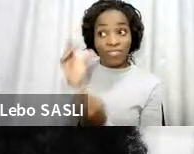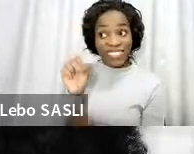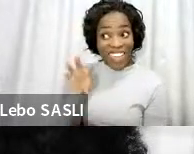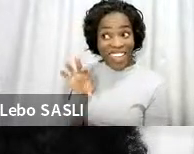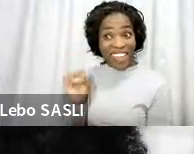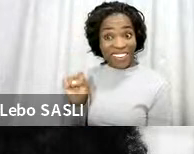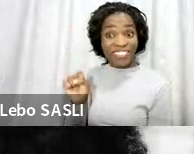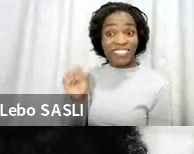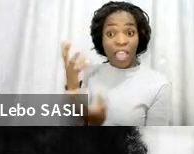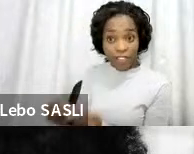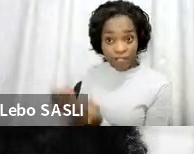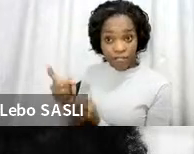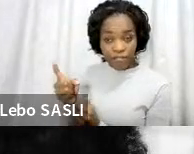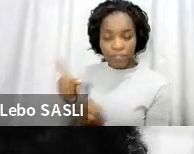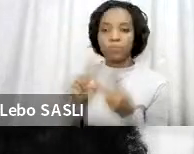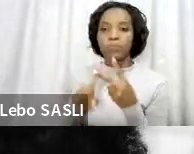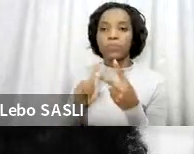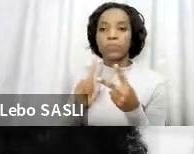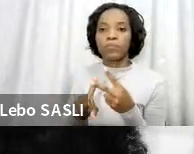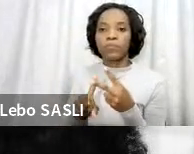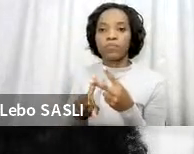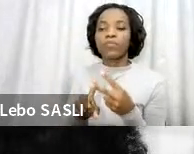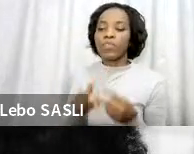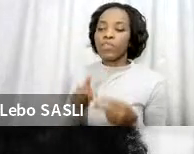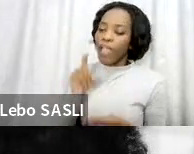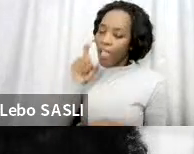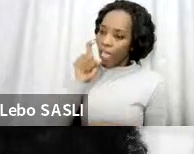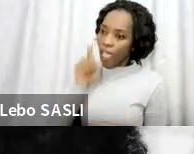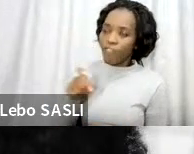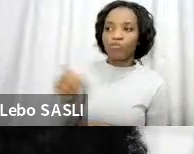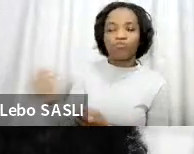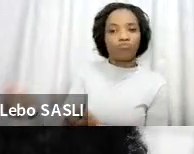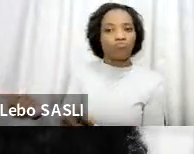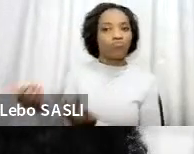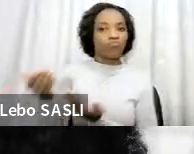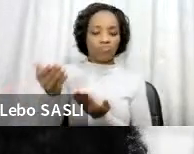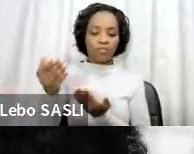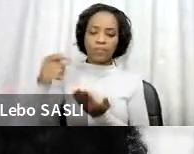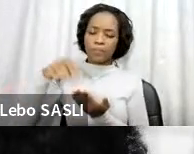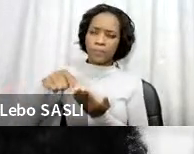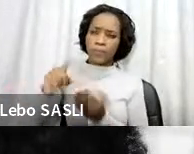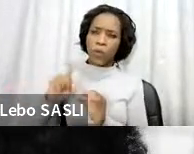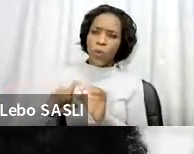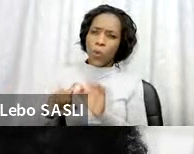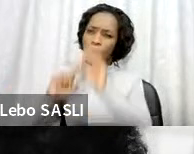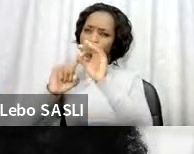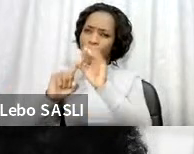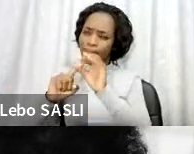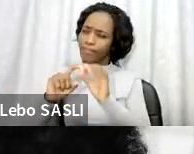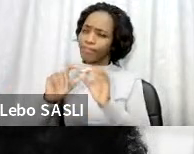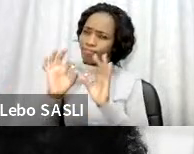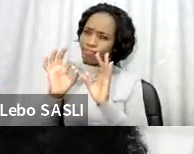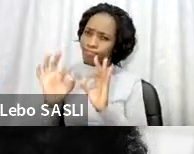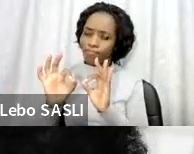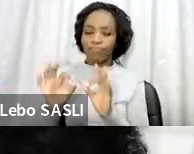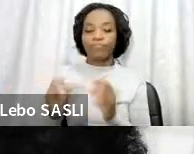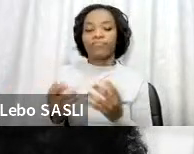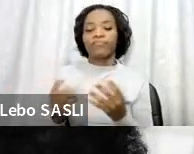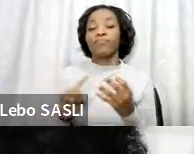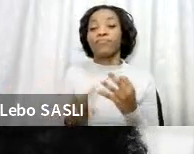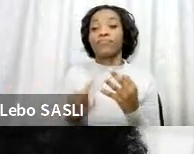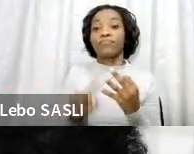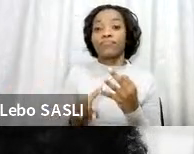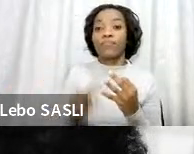are entitled to receive quality and timely service from SARS. You have the right to a fair, unbiased, and